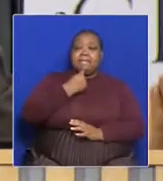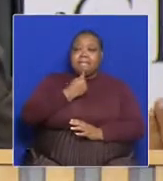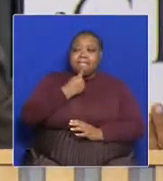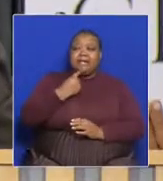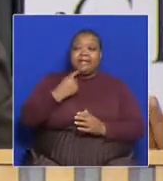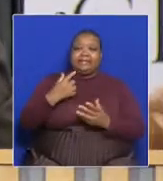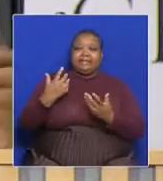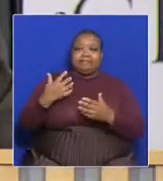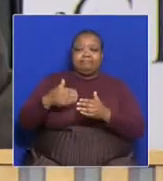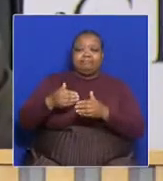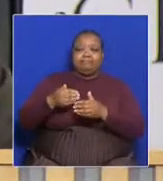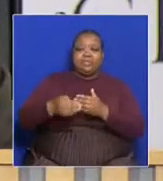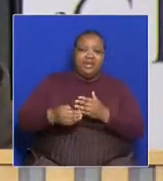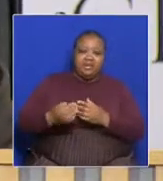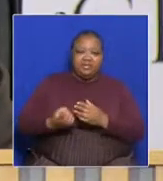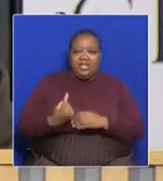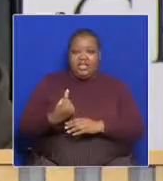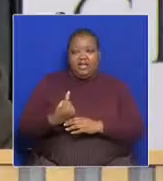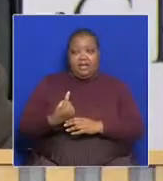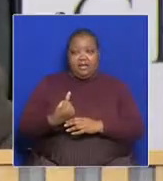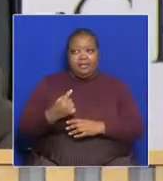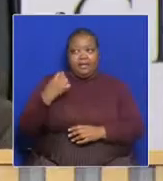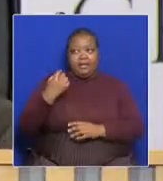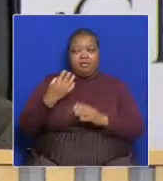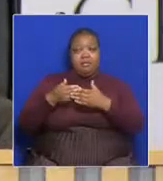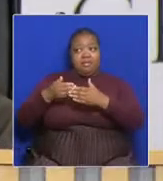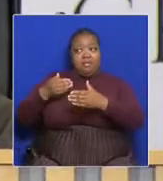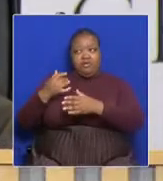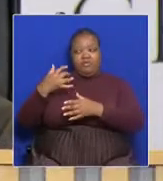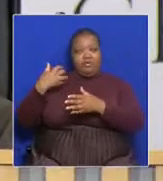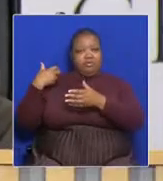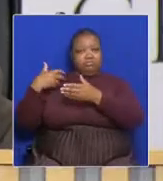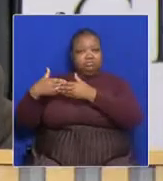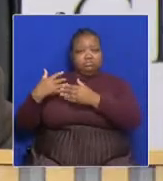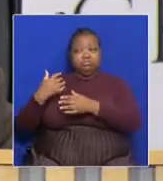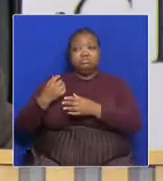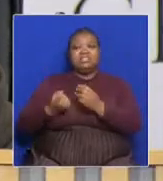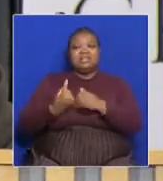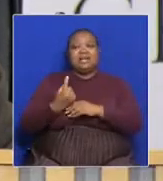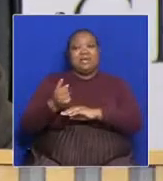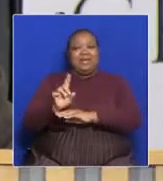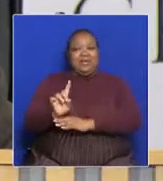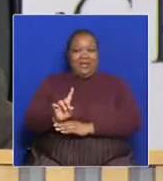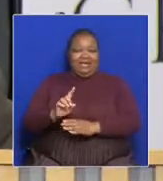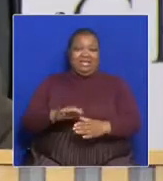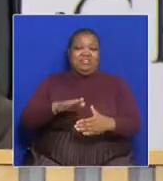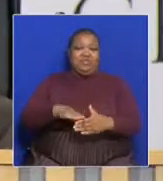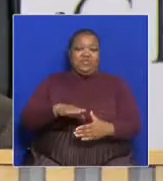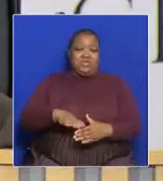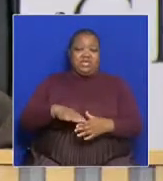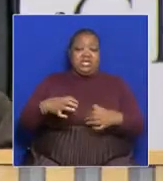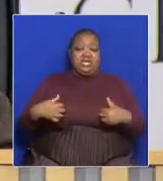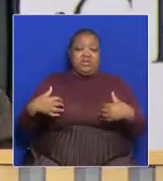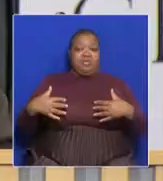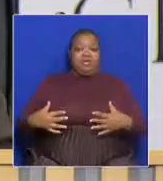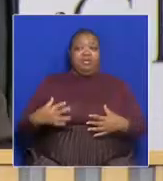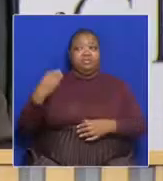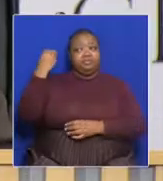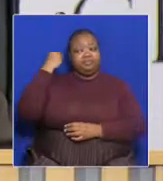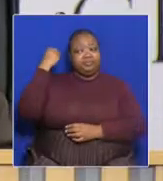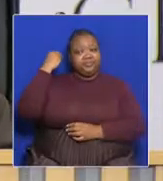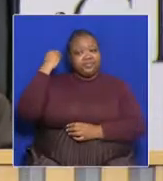had transpired. So that would be a reason as to why he would start off with information received about